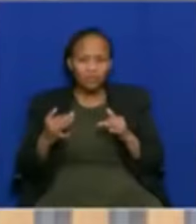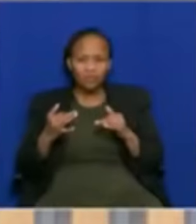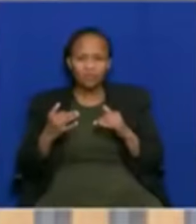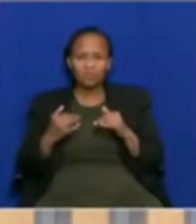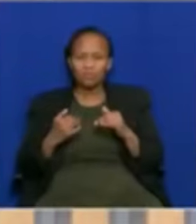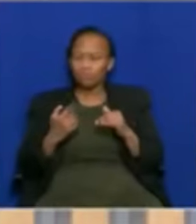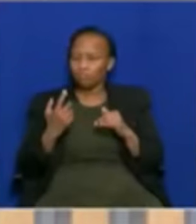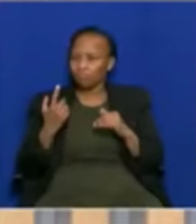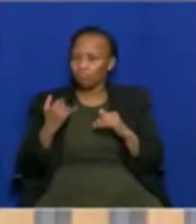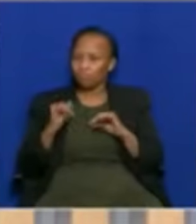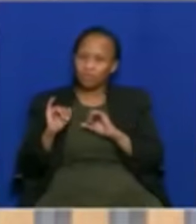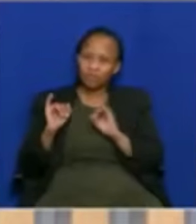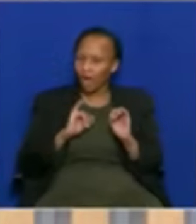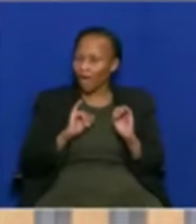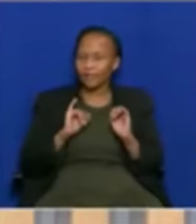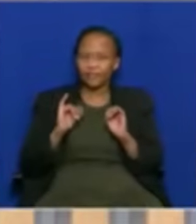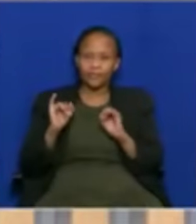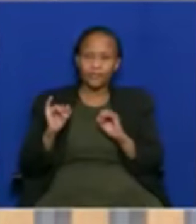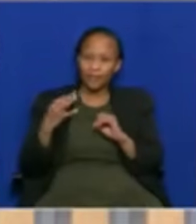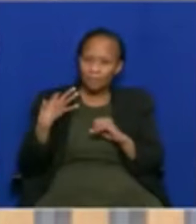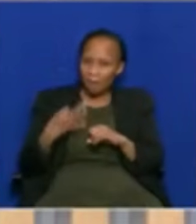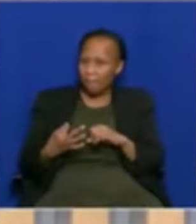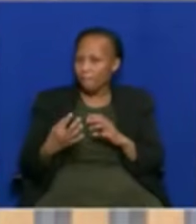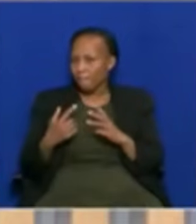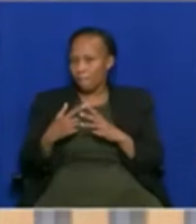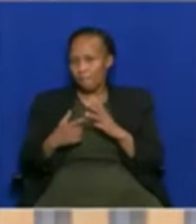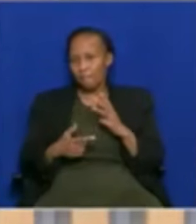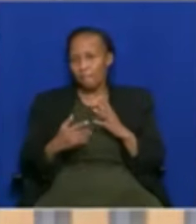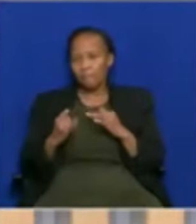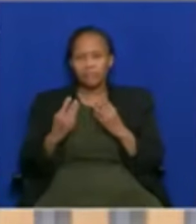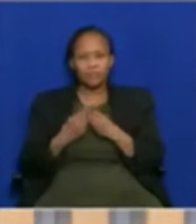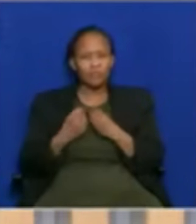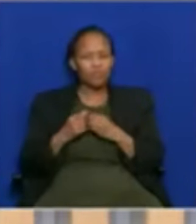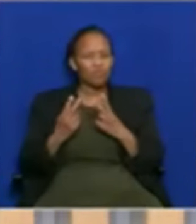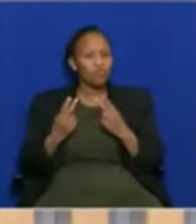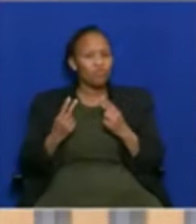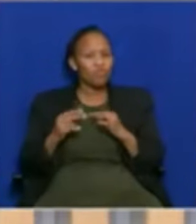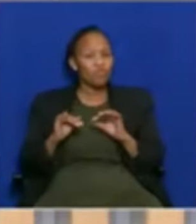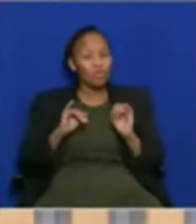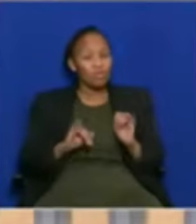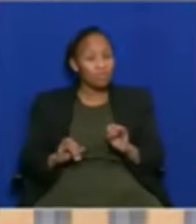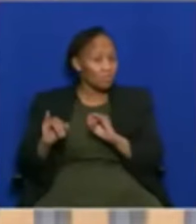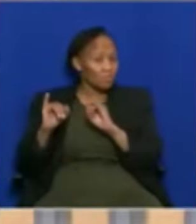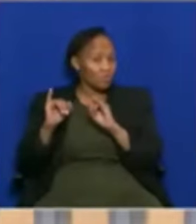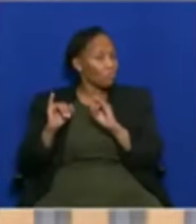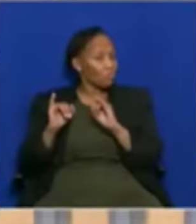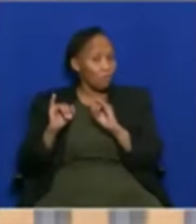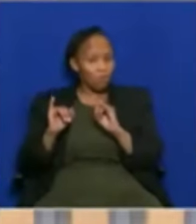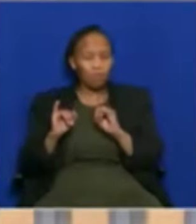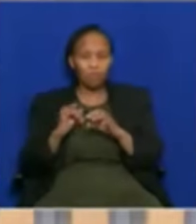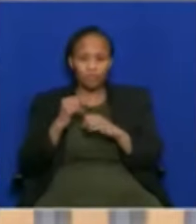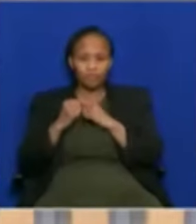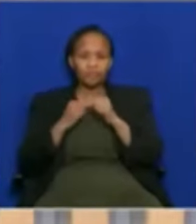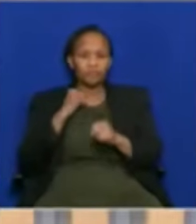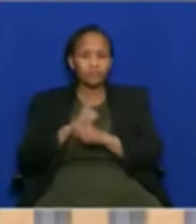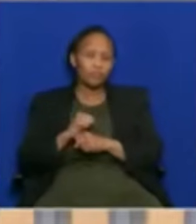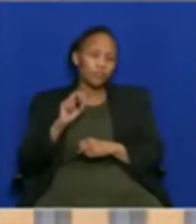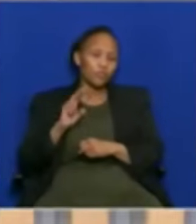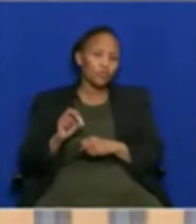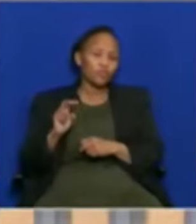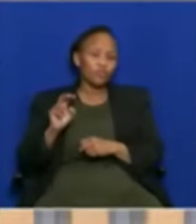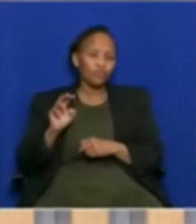not something new that is introduced in late 2024 to favor a particular